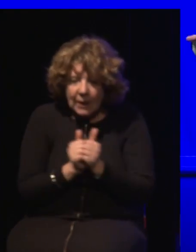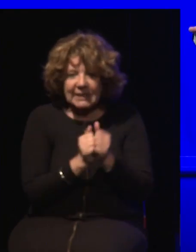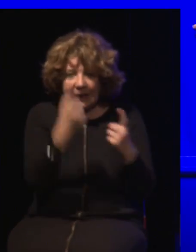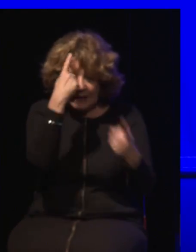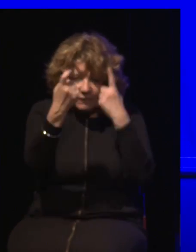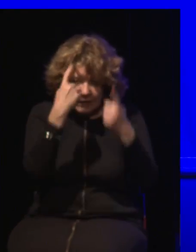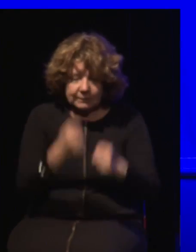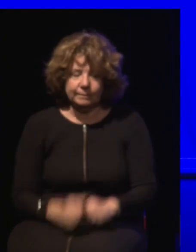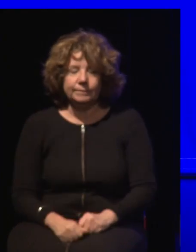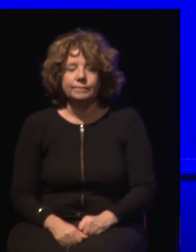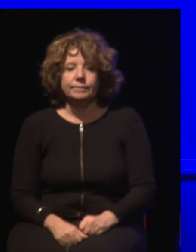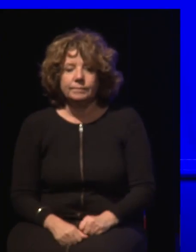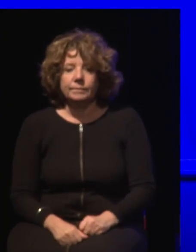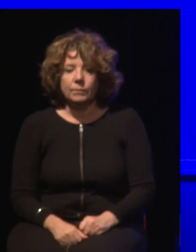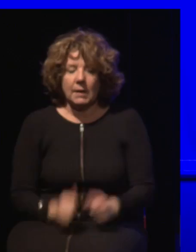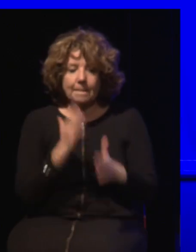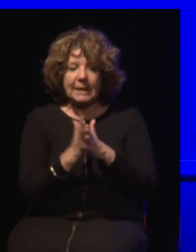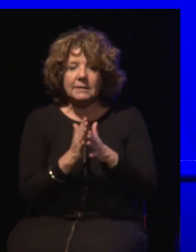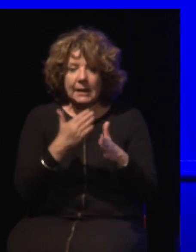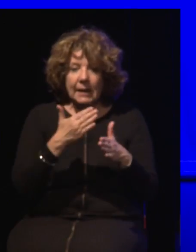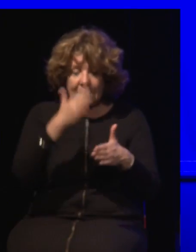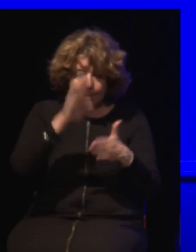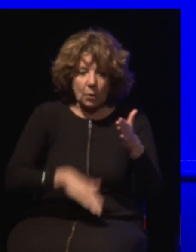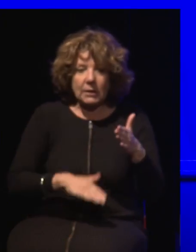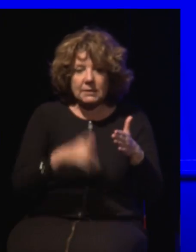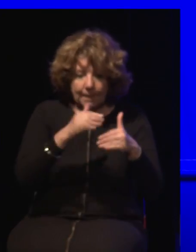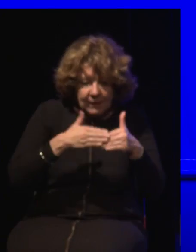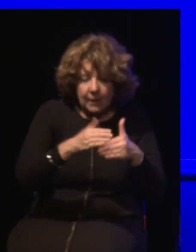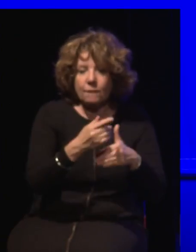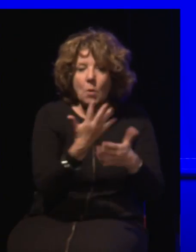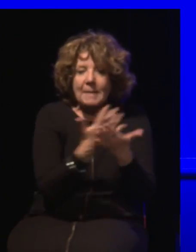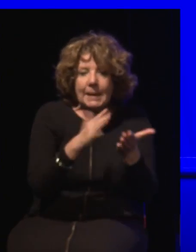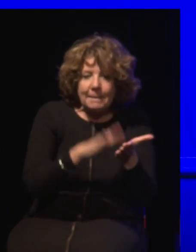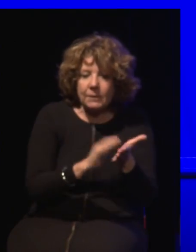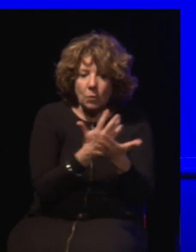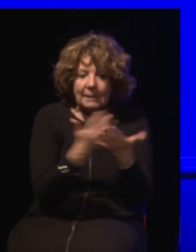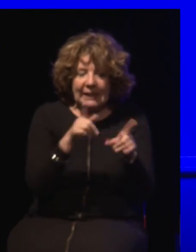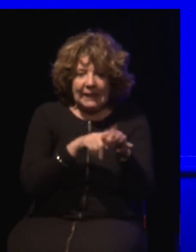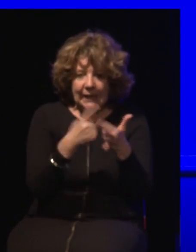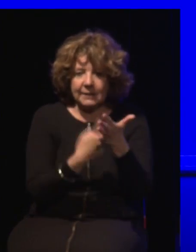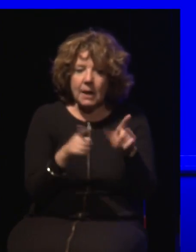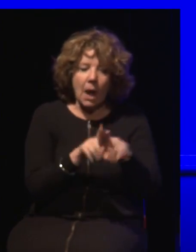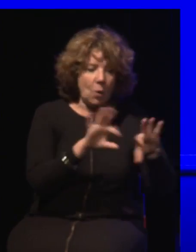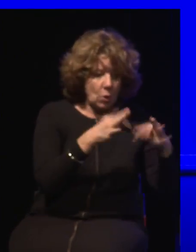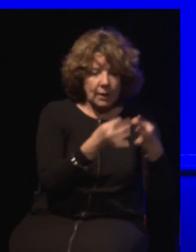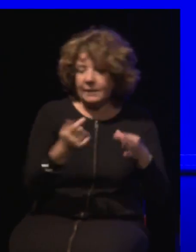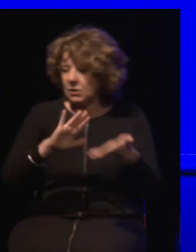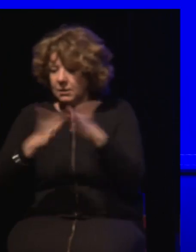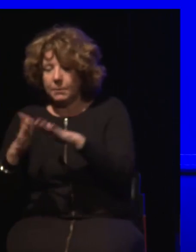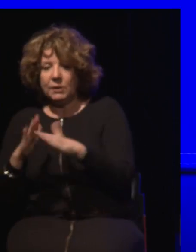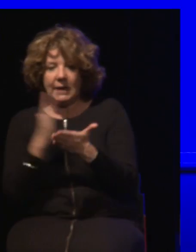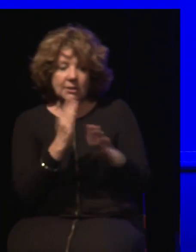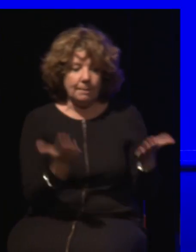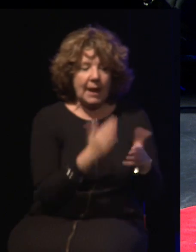years, with groups like organisations and communities playing, and there is meaningful integration with everyday life.